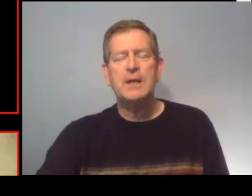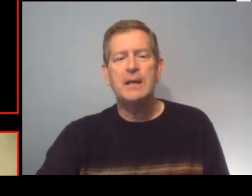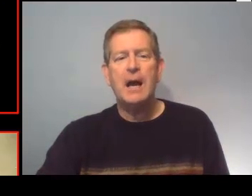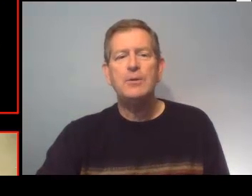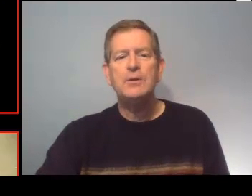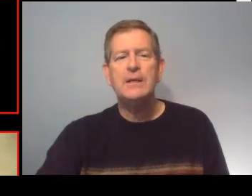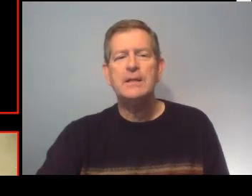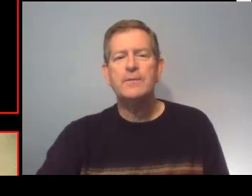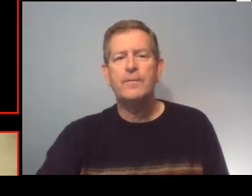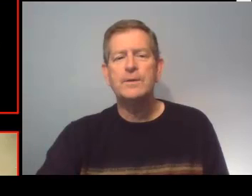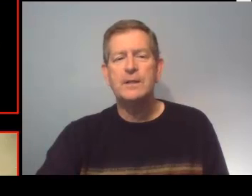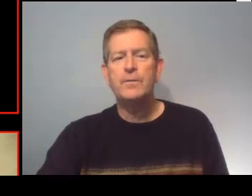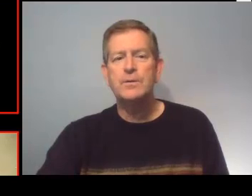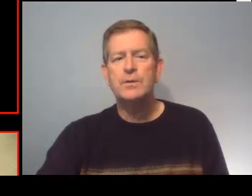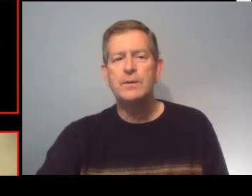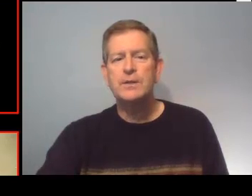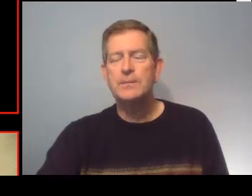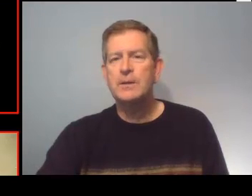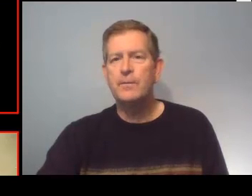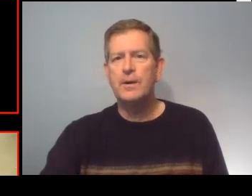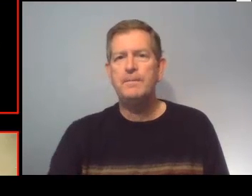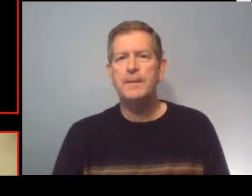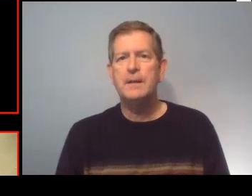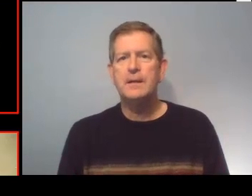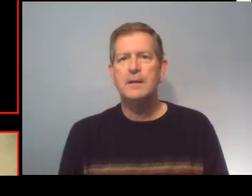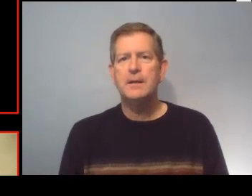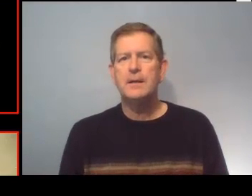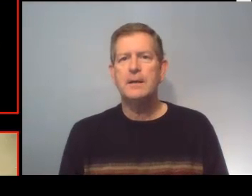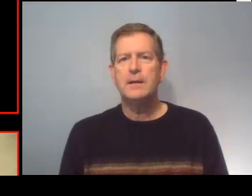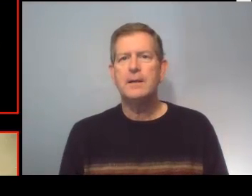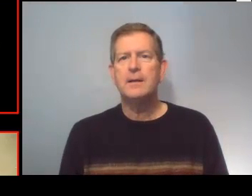we want to say, how would you say these first two, the subject and the verb?